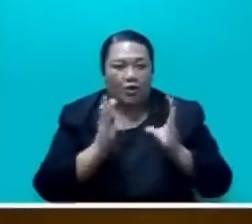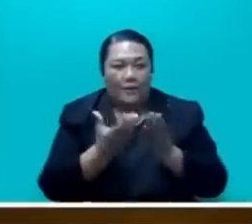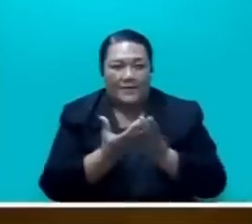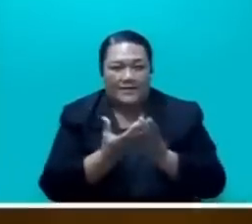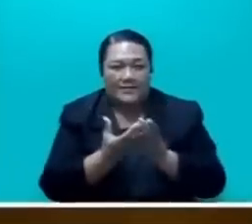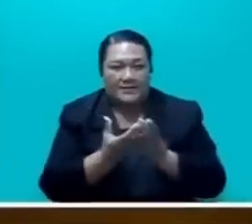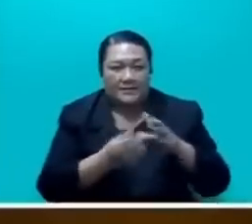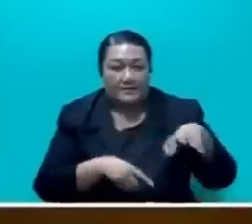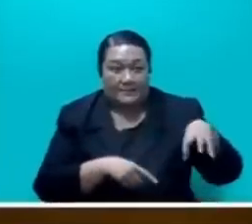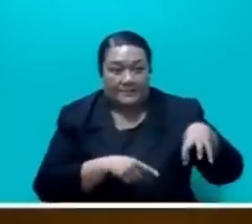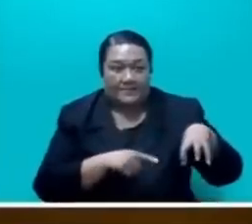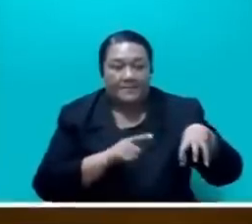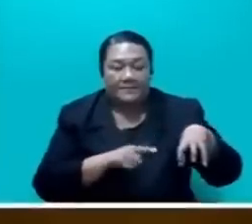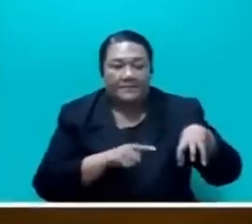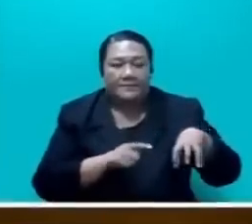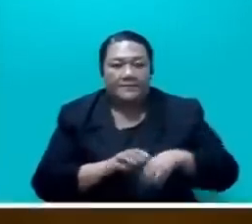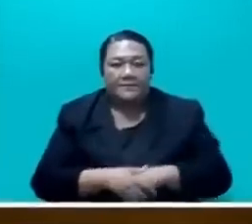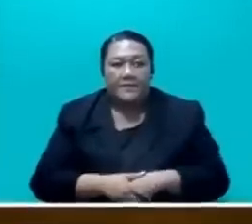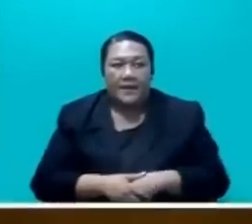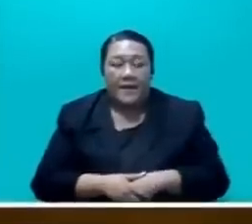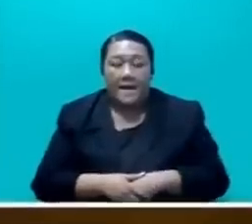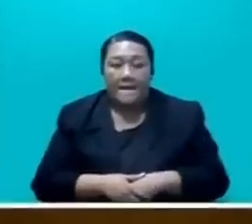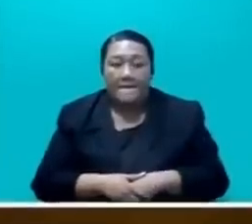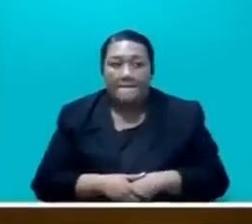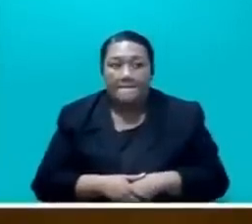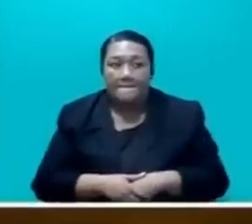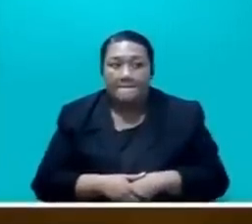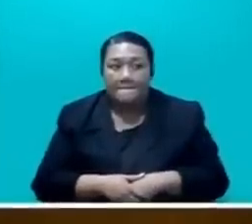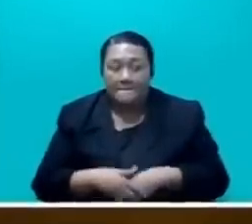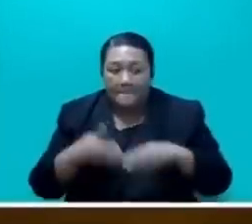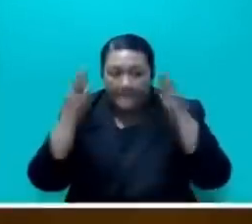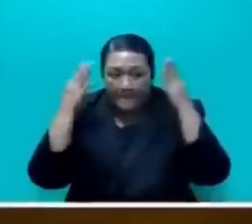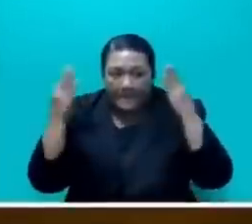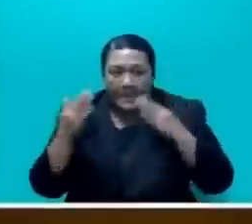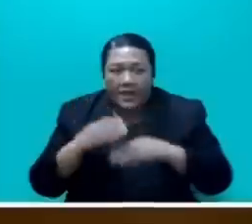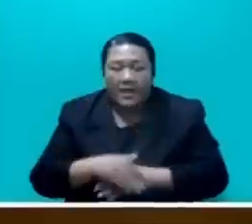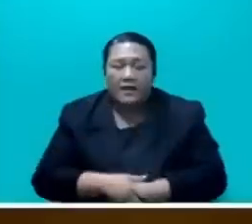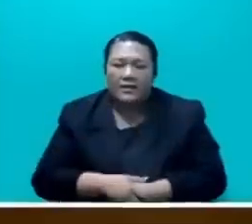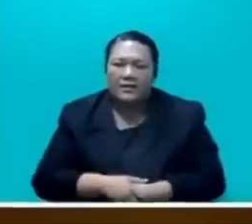sir, just as a matter of logic,